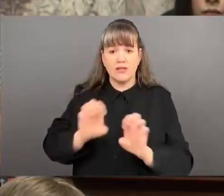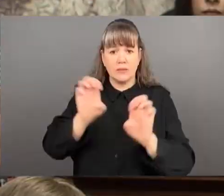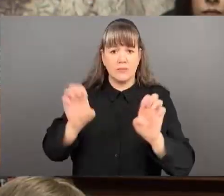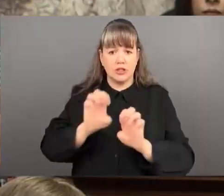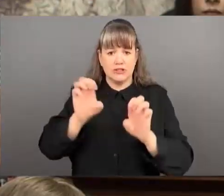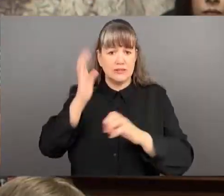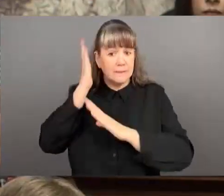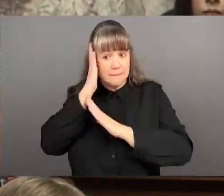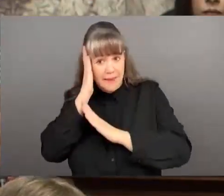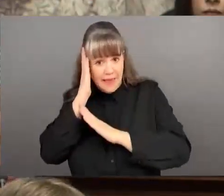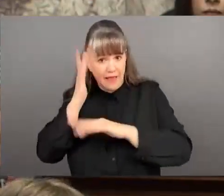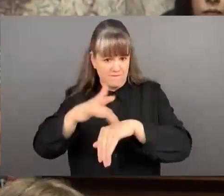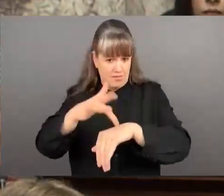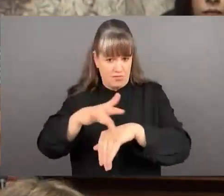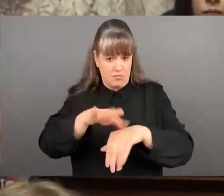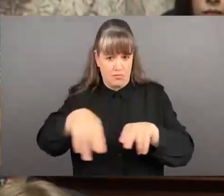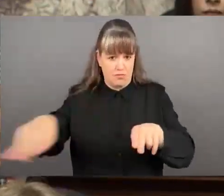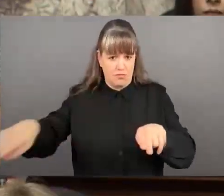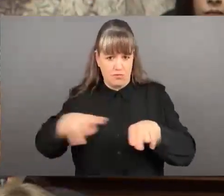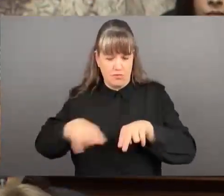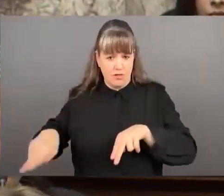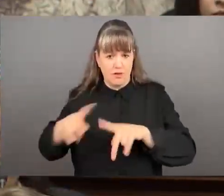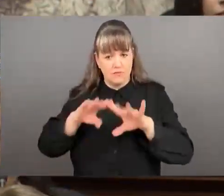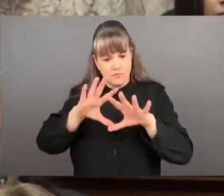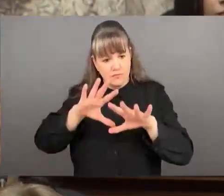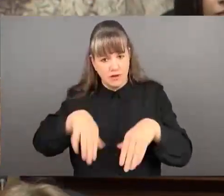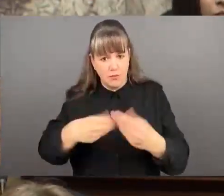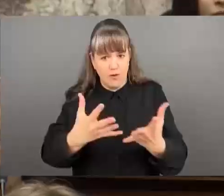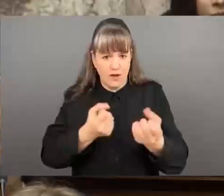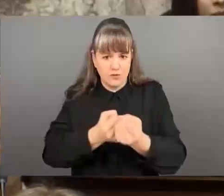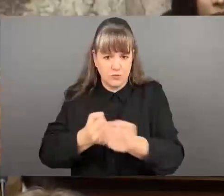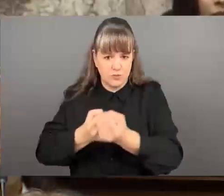situations. Thank you.